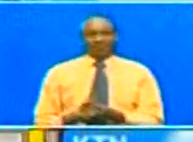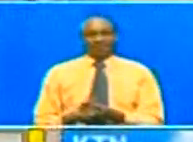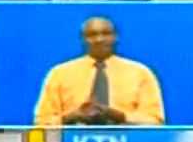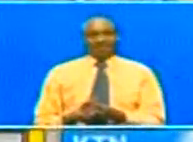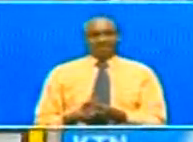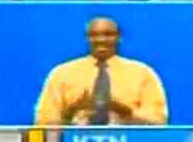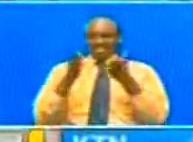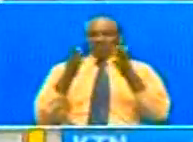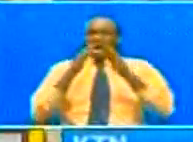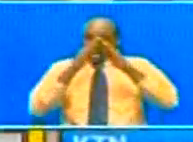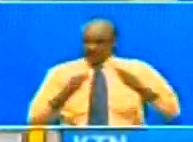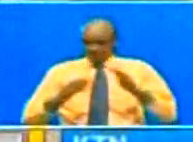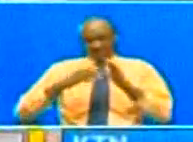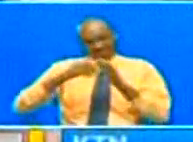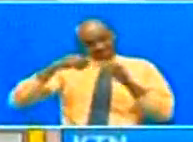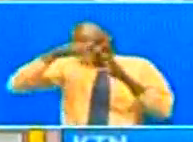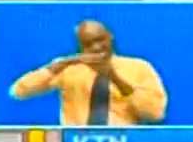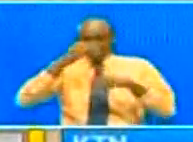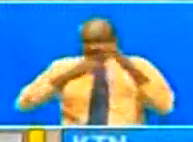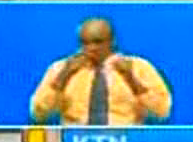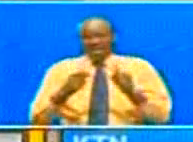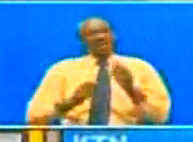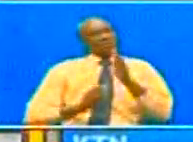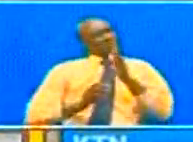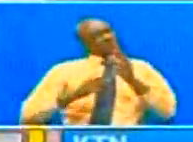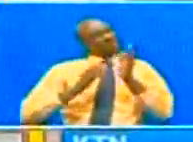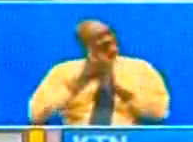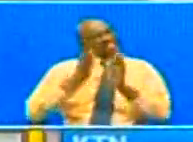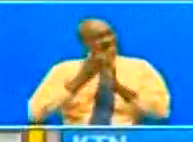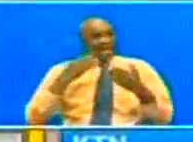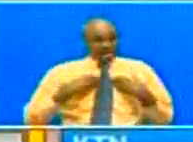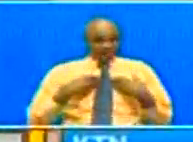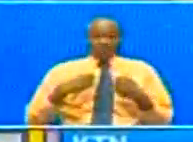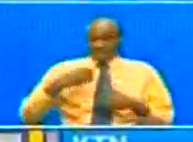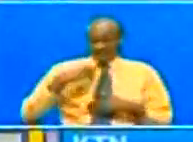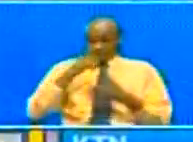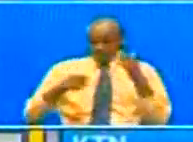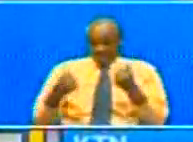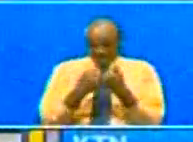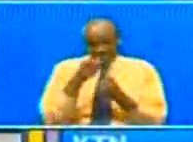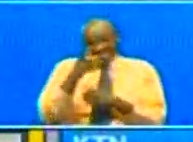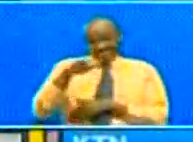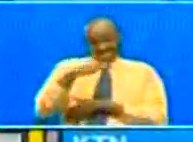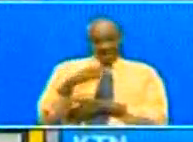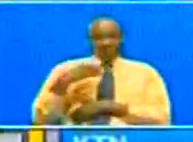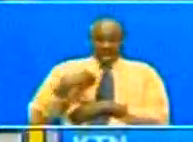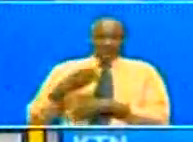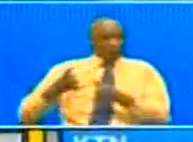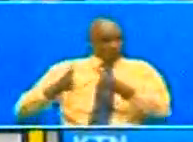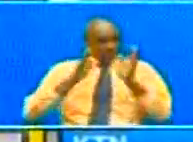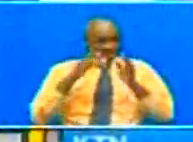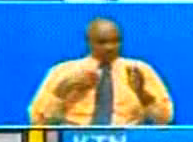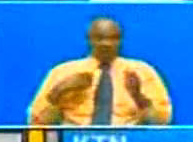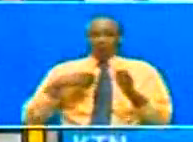The interior design industry is growing at a rapid rate in the country, thanks to a blossoming real estate sector which is presenting an opportunity